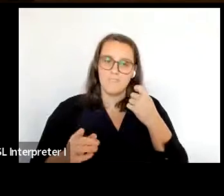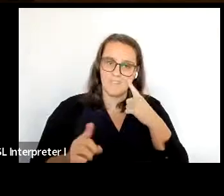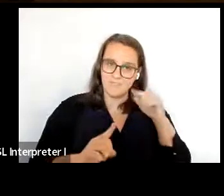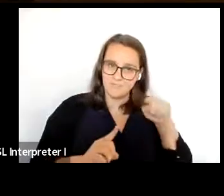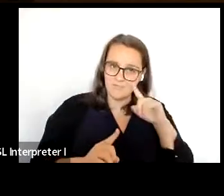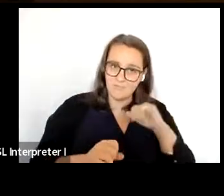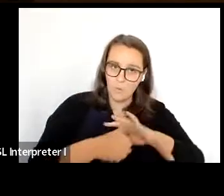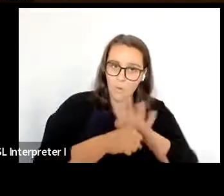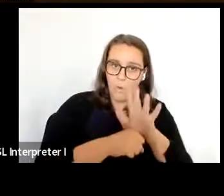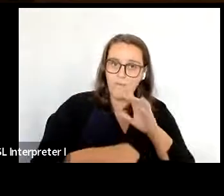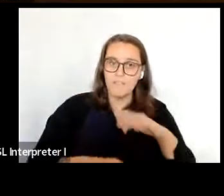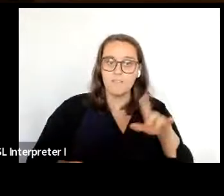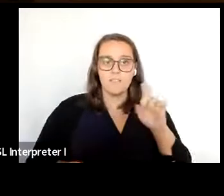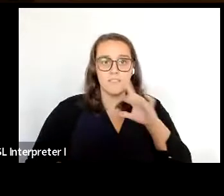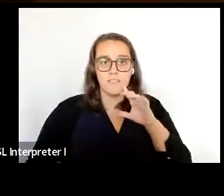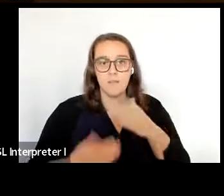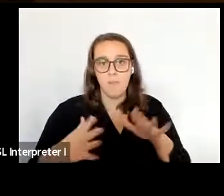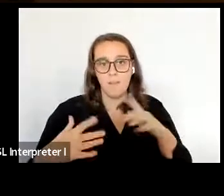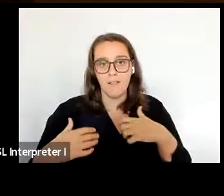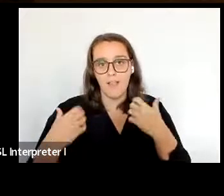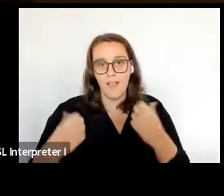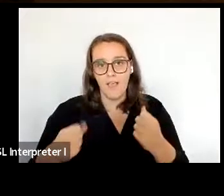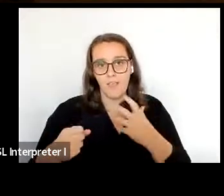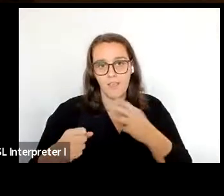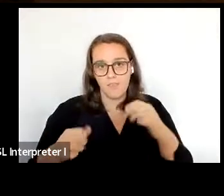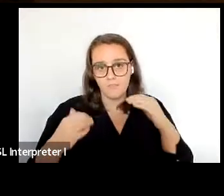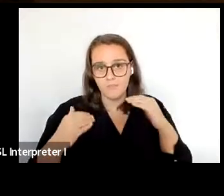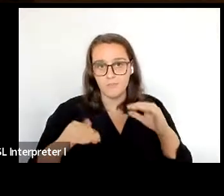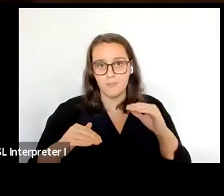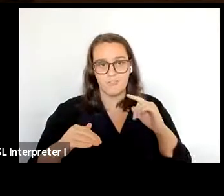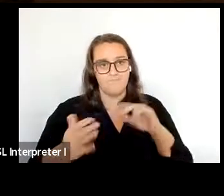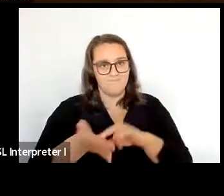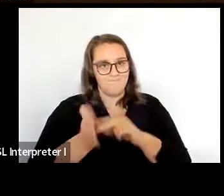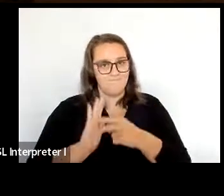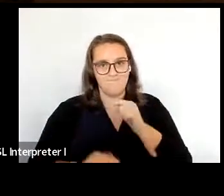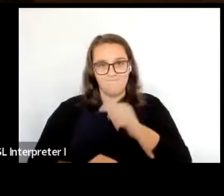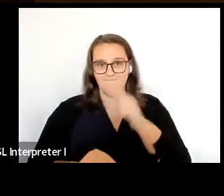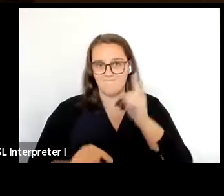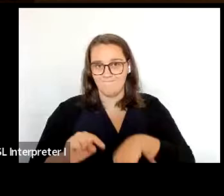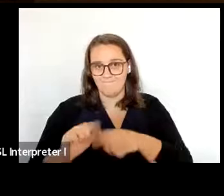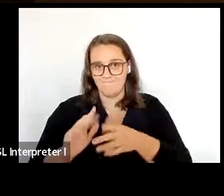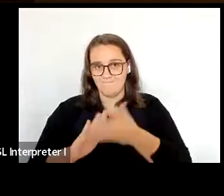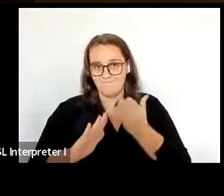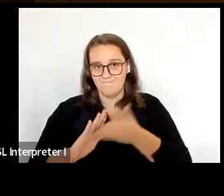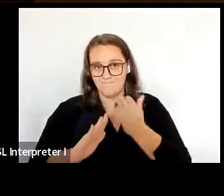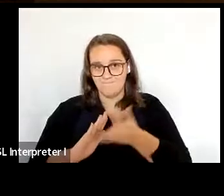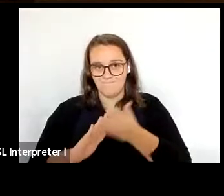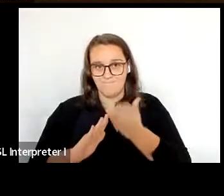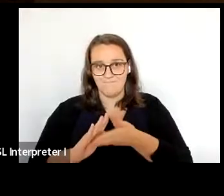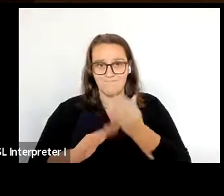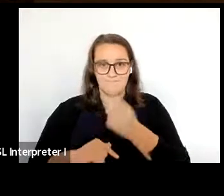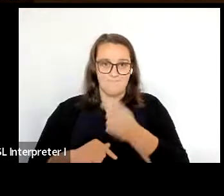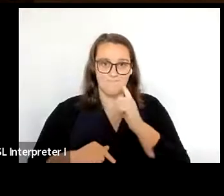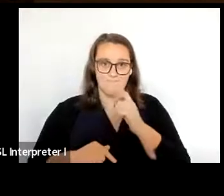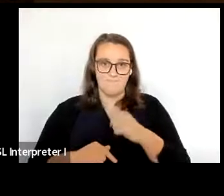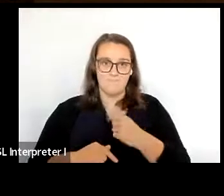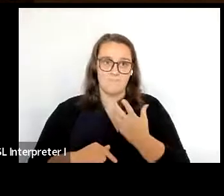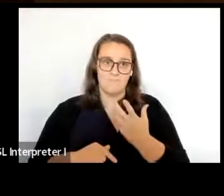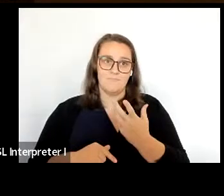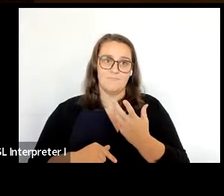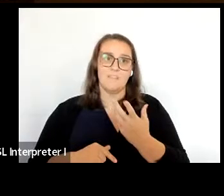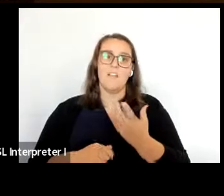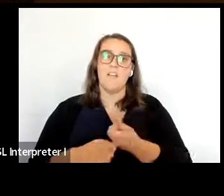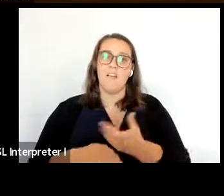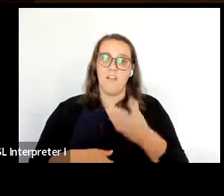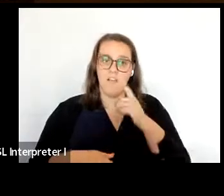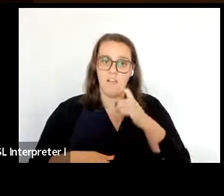district's public health emergency and attendant restrictions prohibited the restaurant from operating its dining business and caused the owners to exhaust 2 insurance